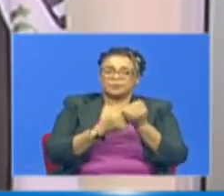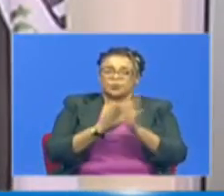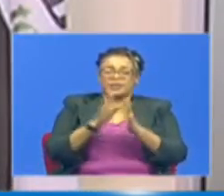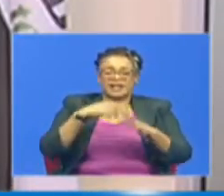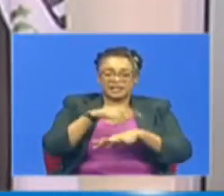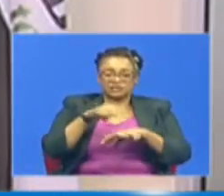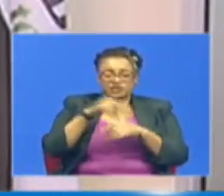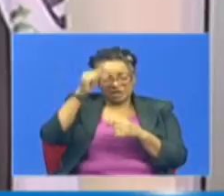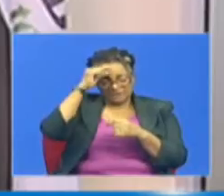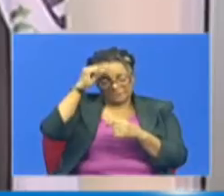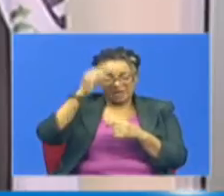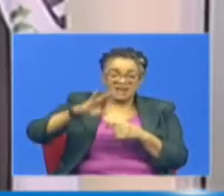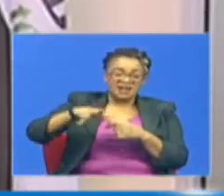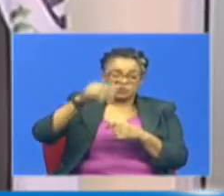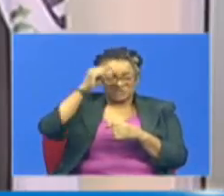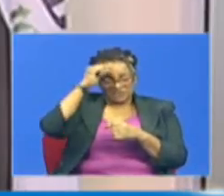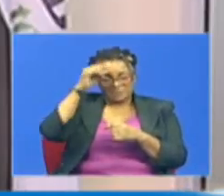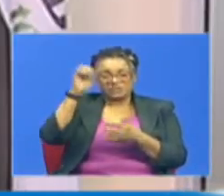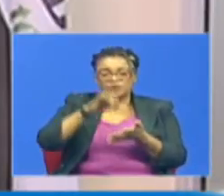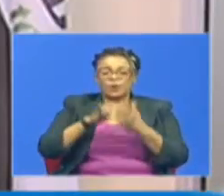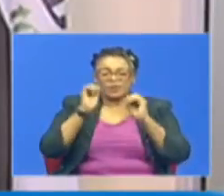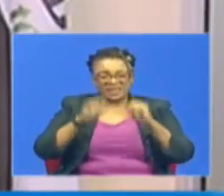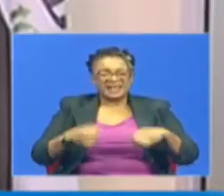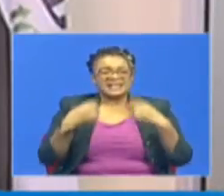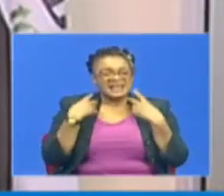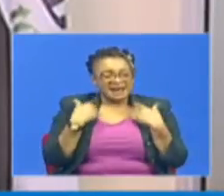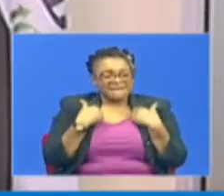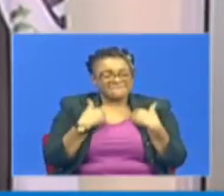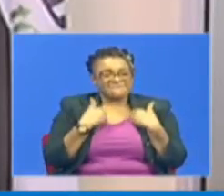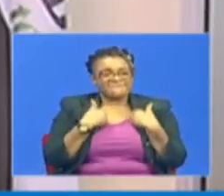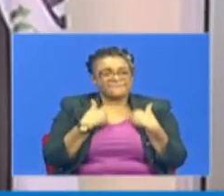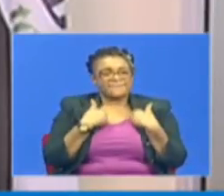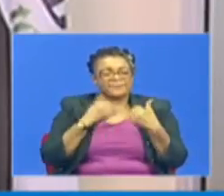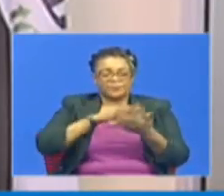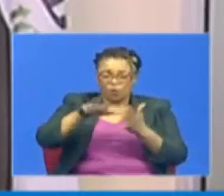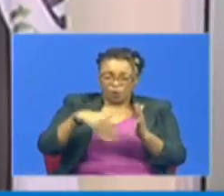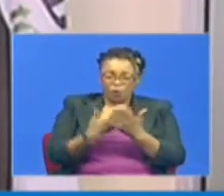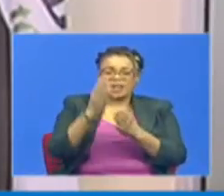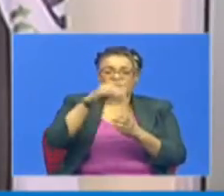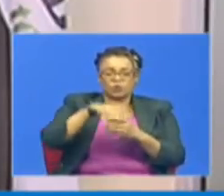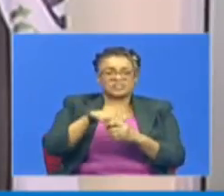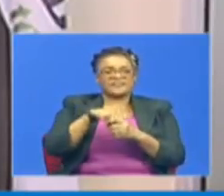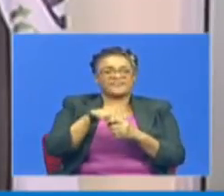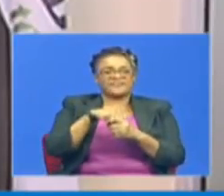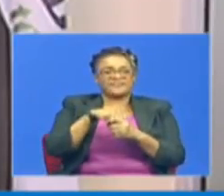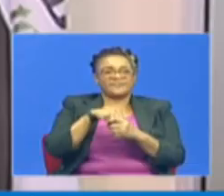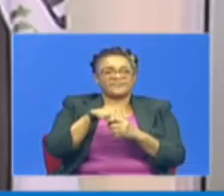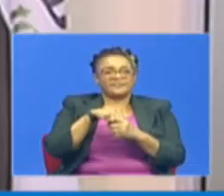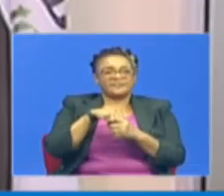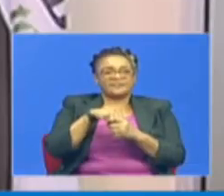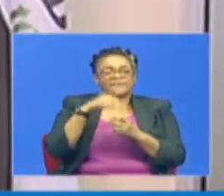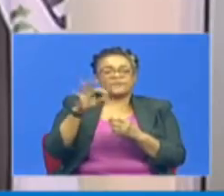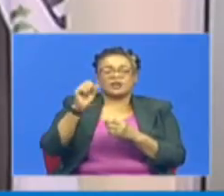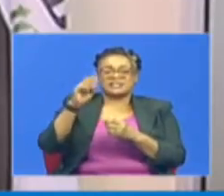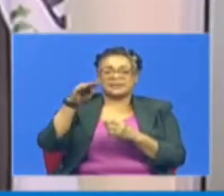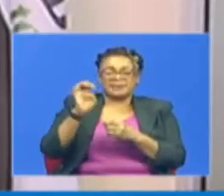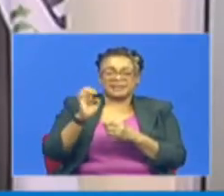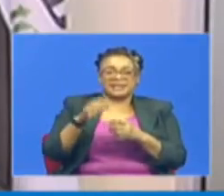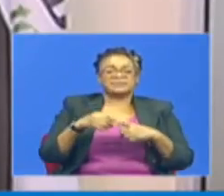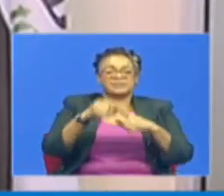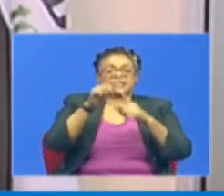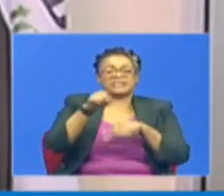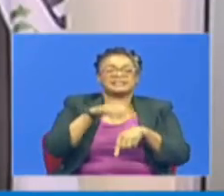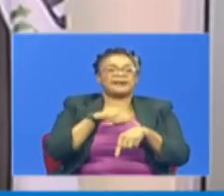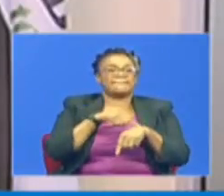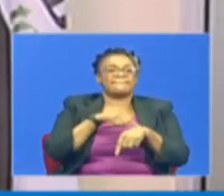county governments, so that we can see an all-inclusive and a win-win situation for our SMEs, and especially during this time.